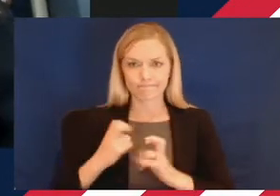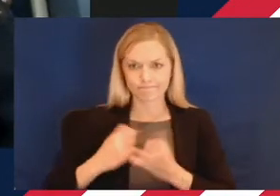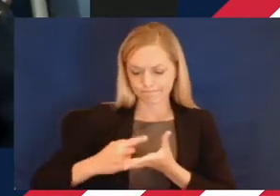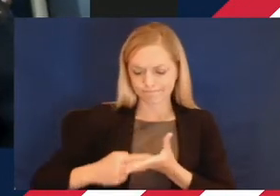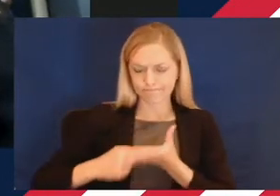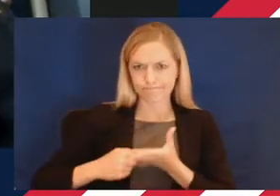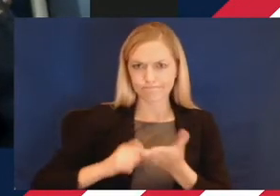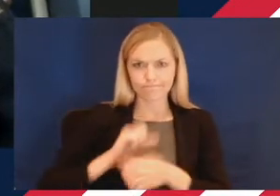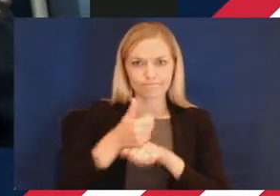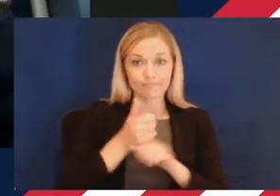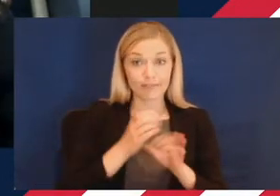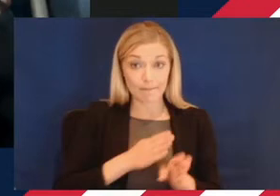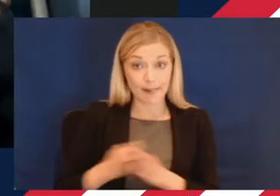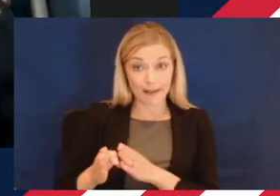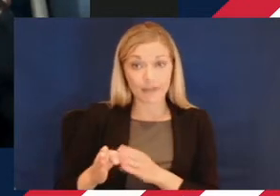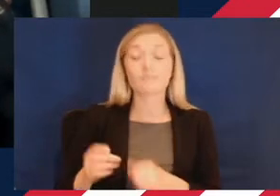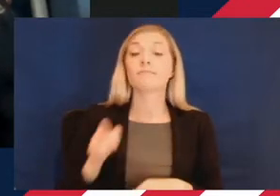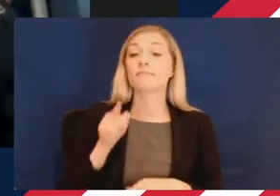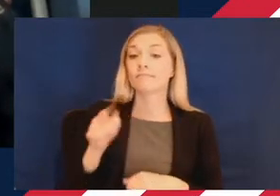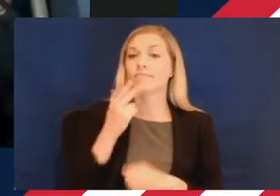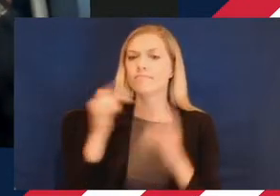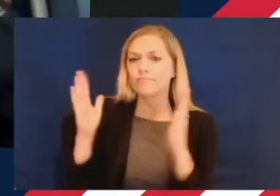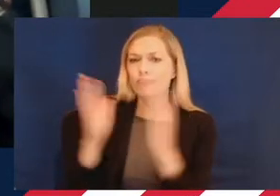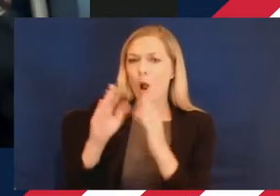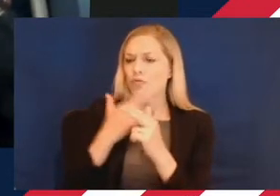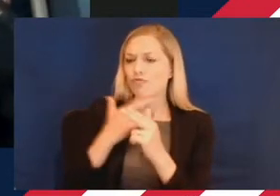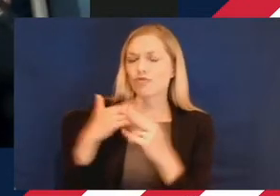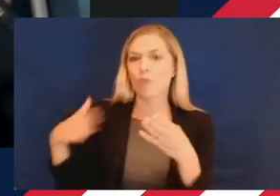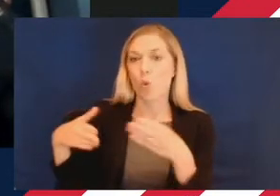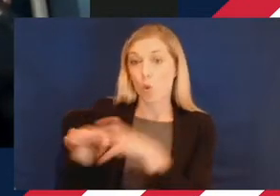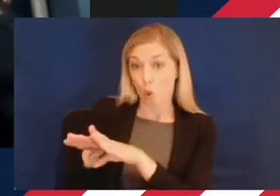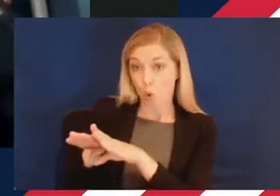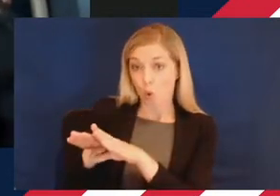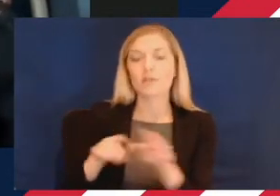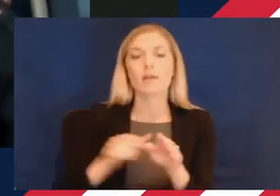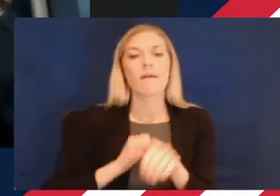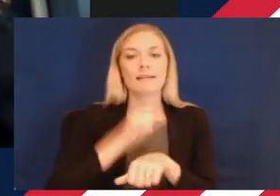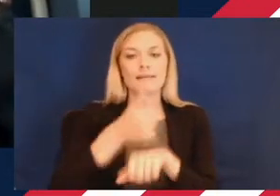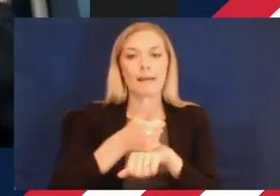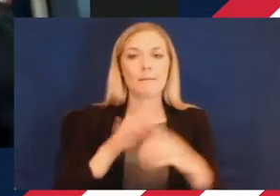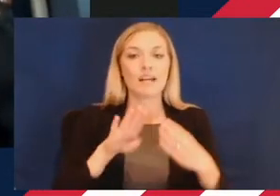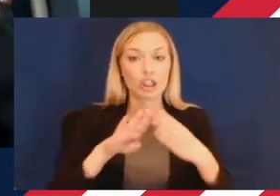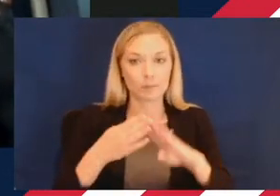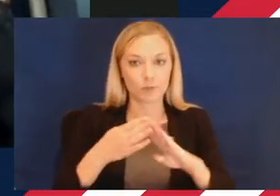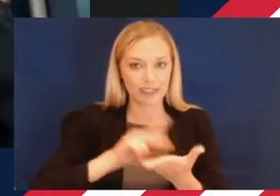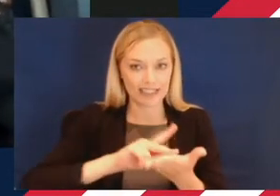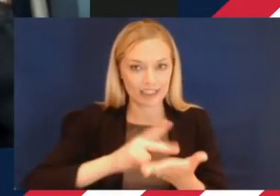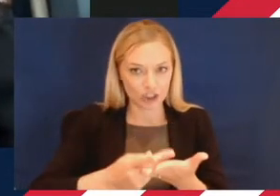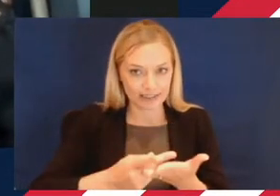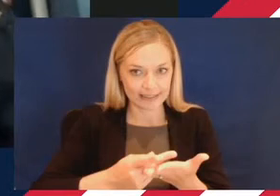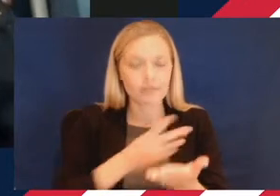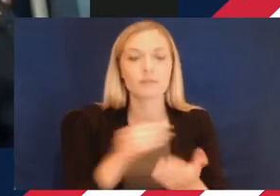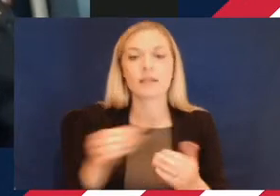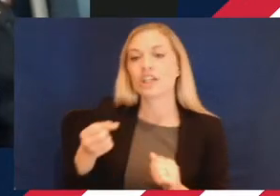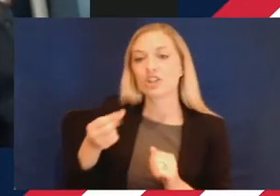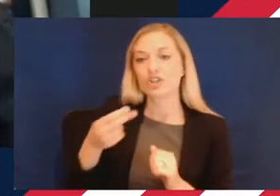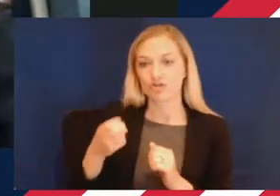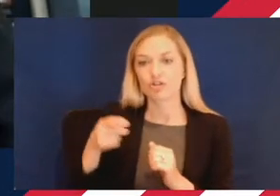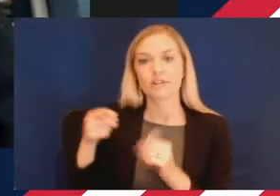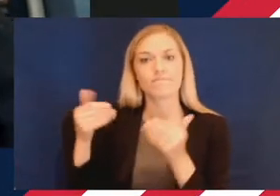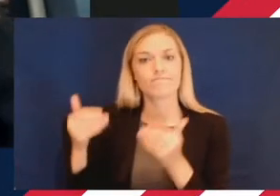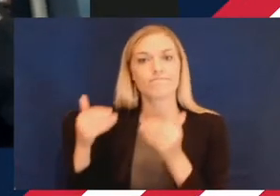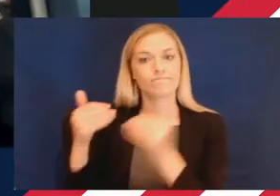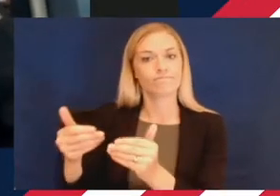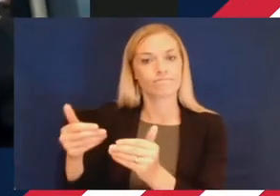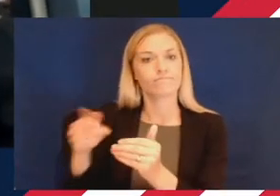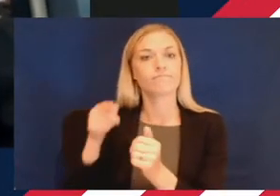community kitchen, and she goes off and manages any programs that may arise because of the pandemic. We paid